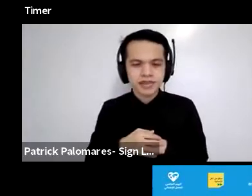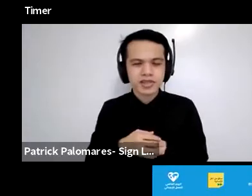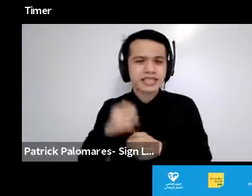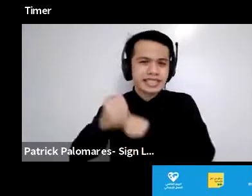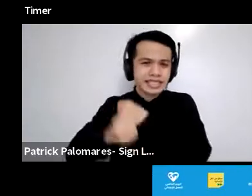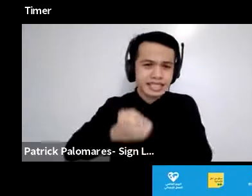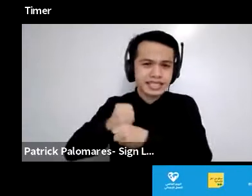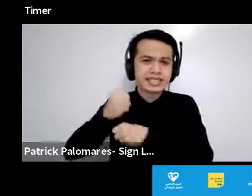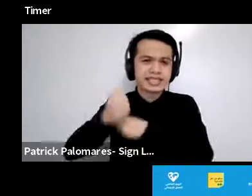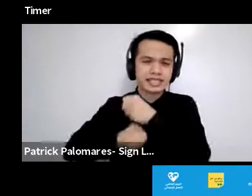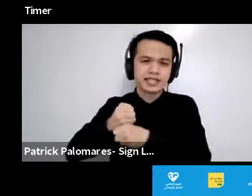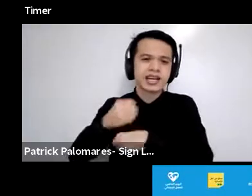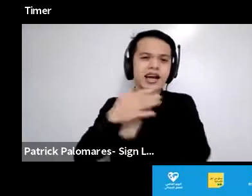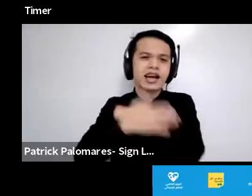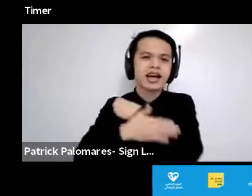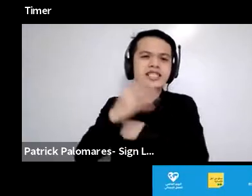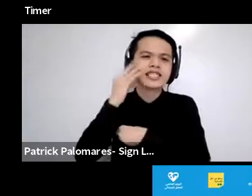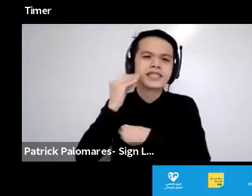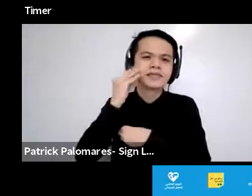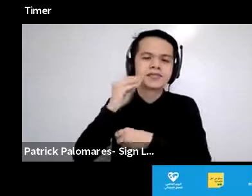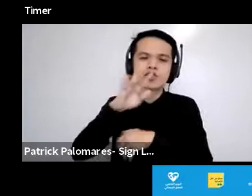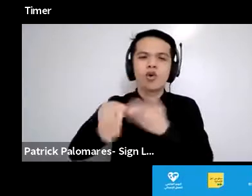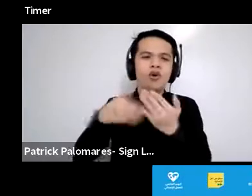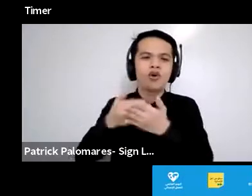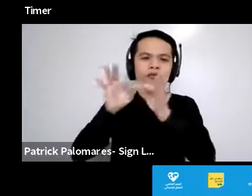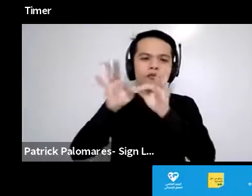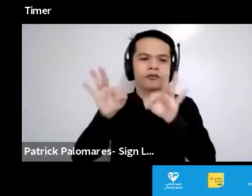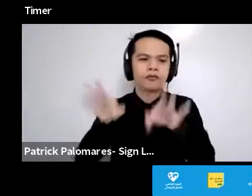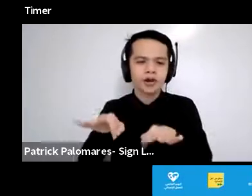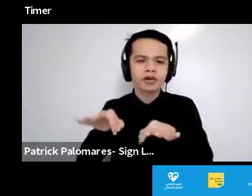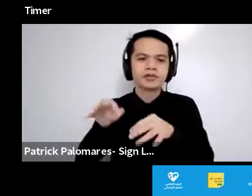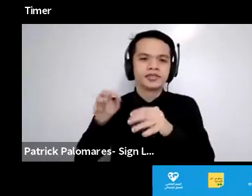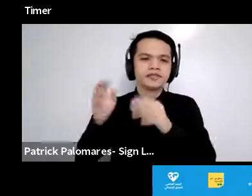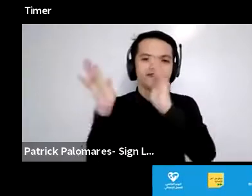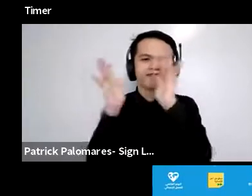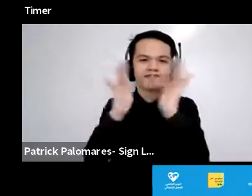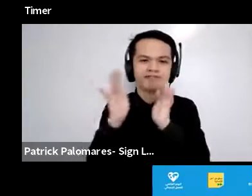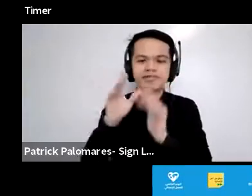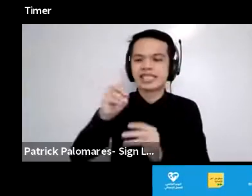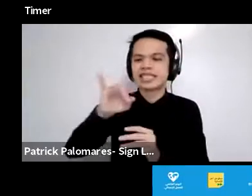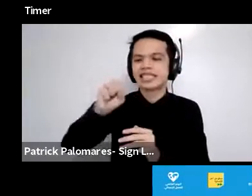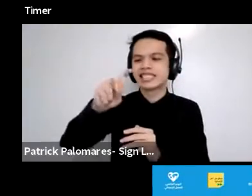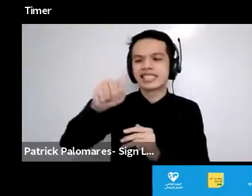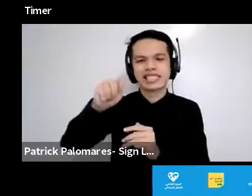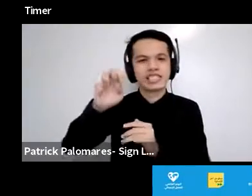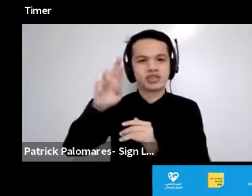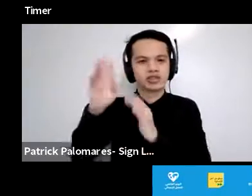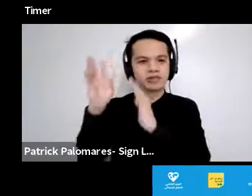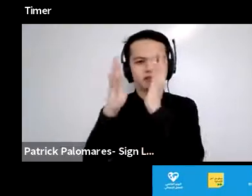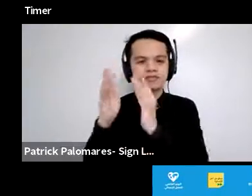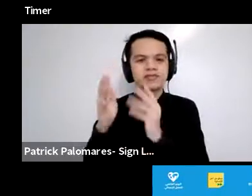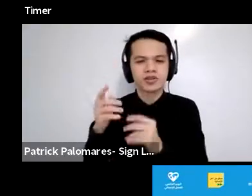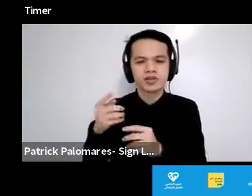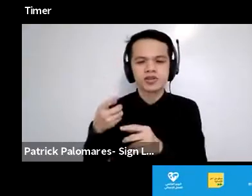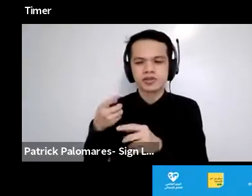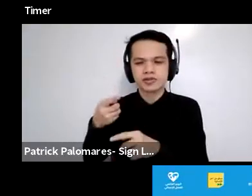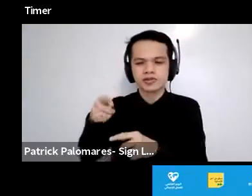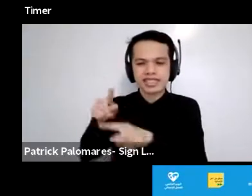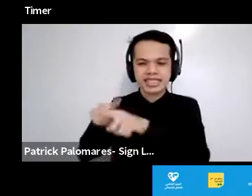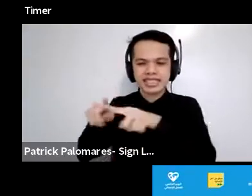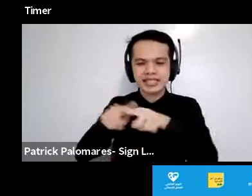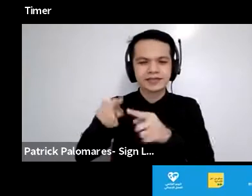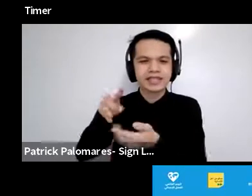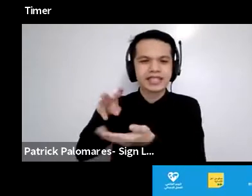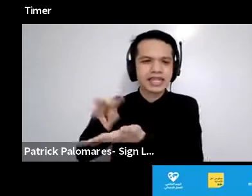country experiences almost all forms of disasters, and poor communities in hazard-prone areas in the